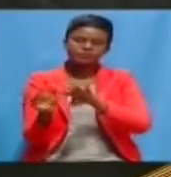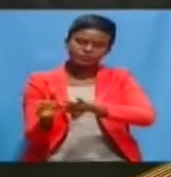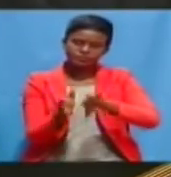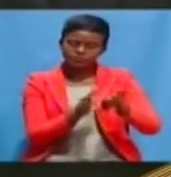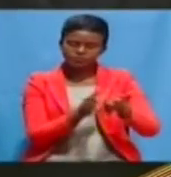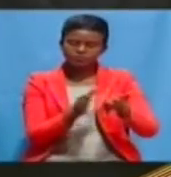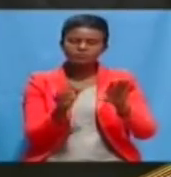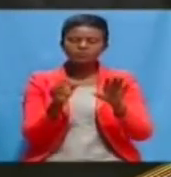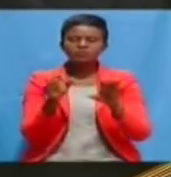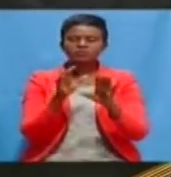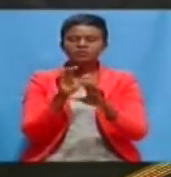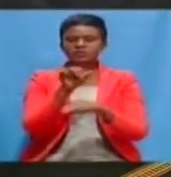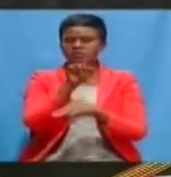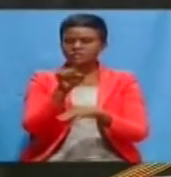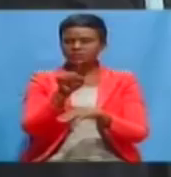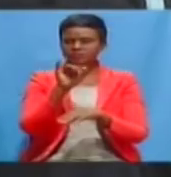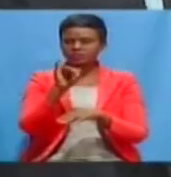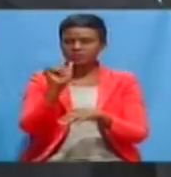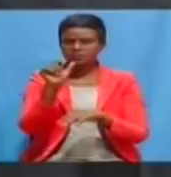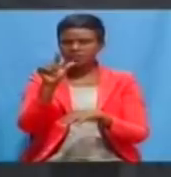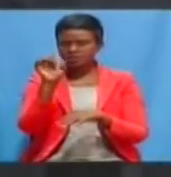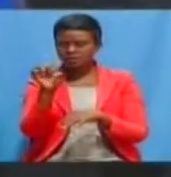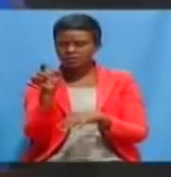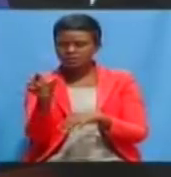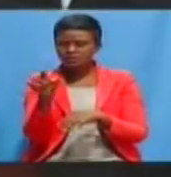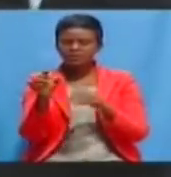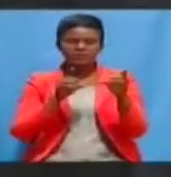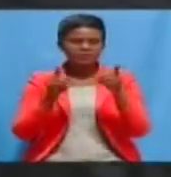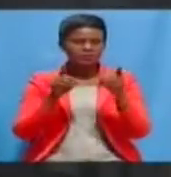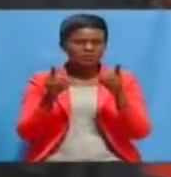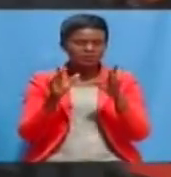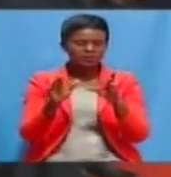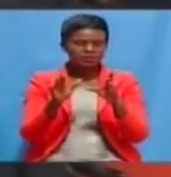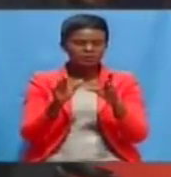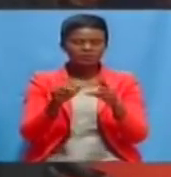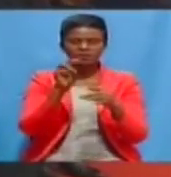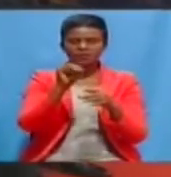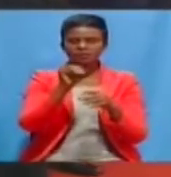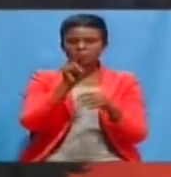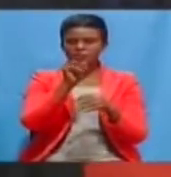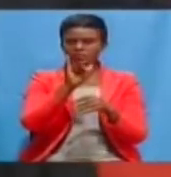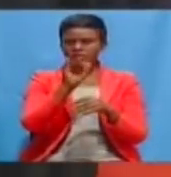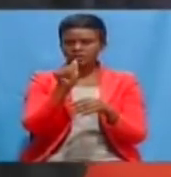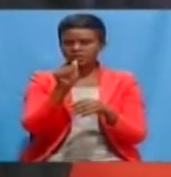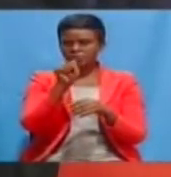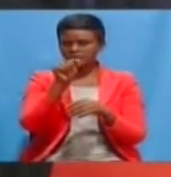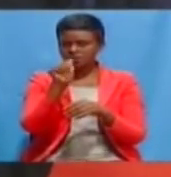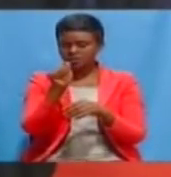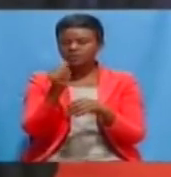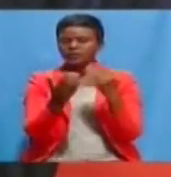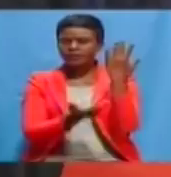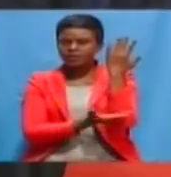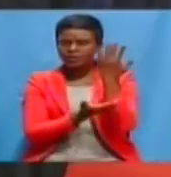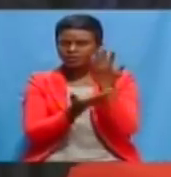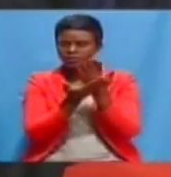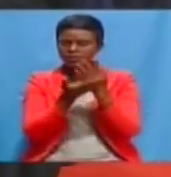Meanwhile, Zambia Institute of Advanced Legal Education, ZIALE Director Anne Malata Ononuju, said improving the